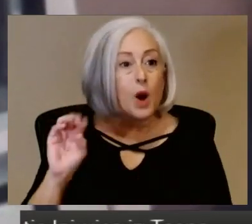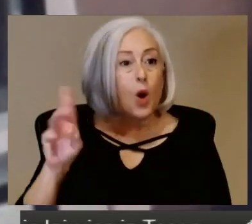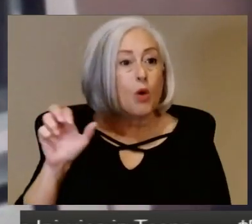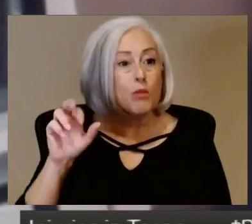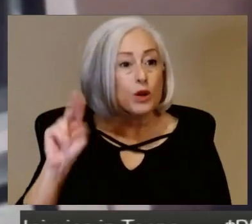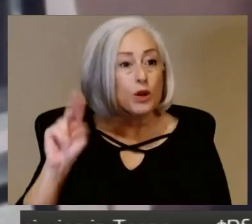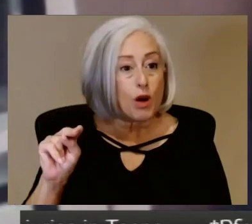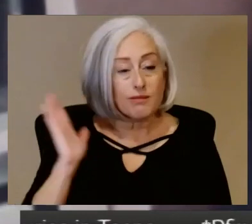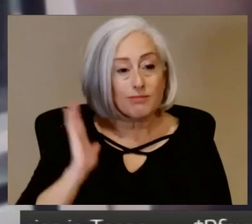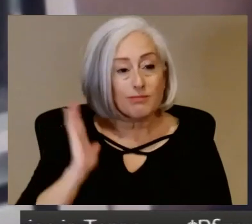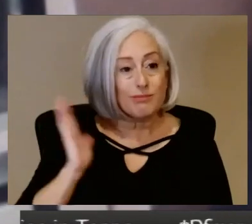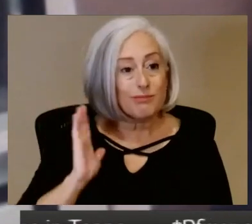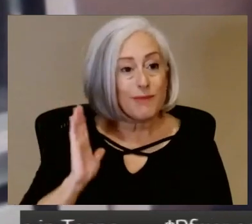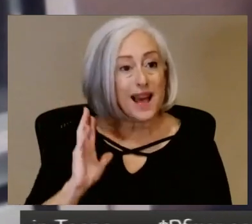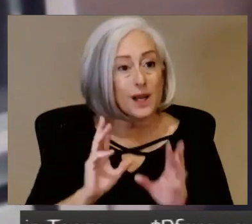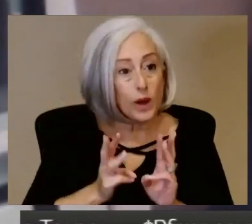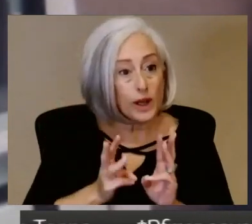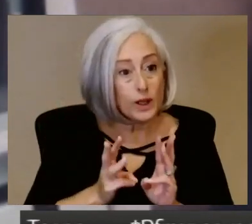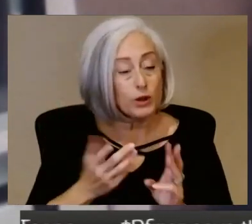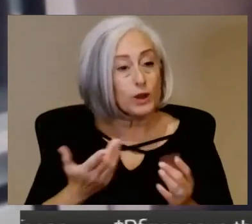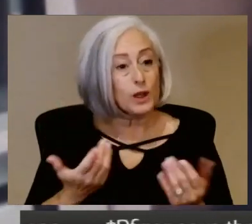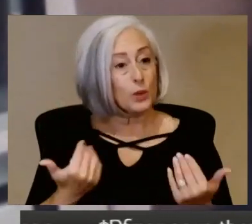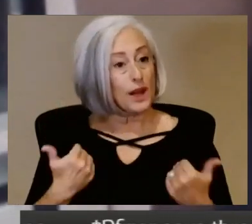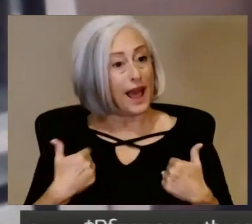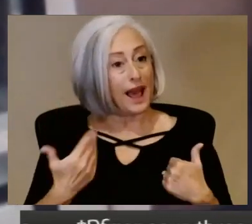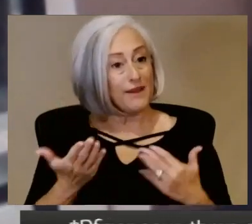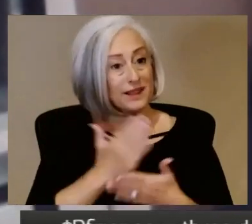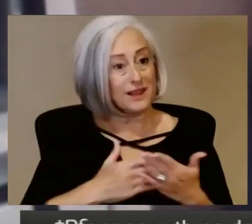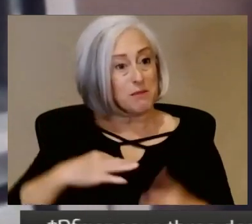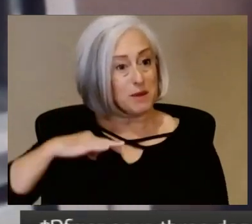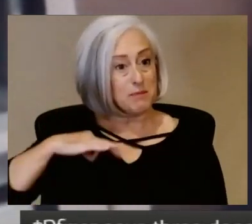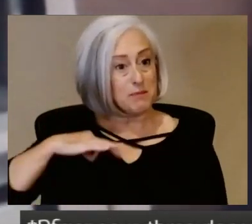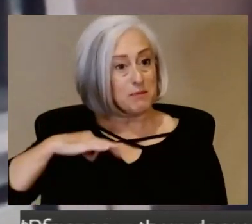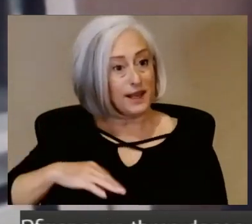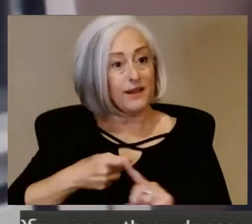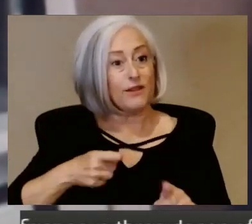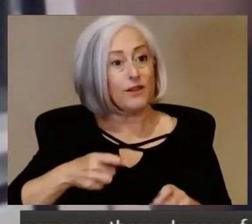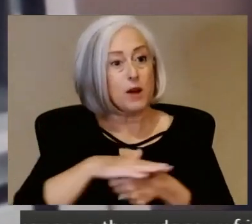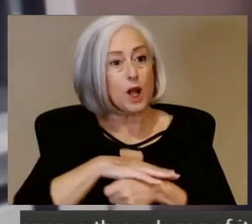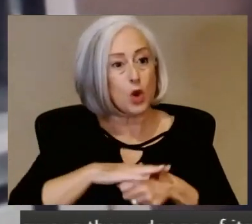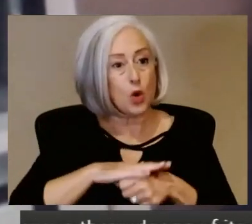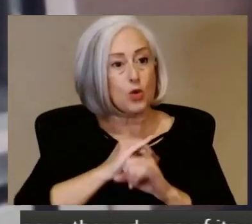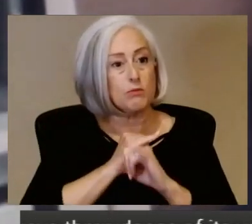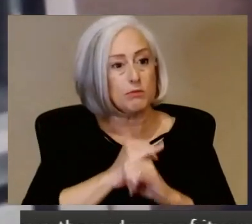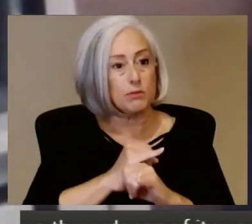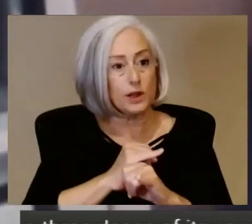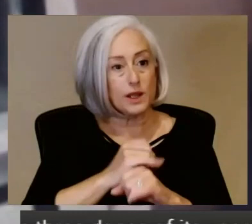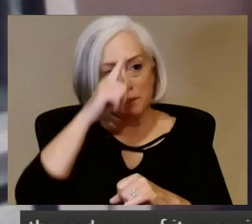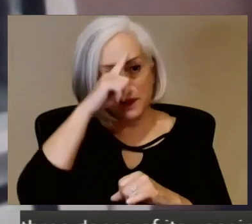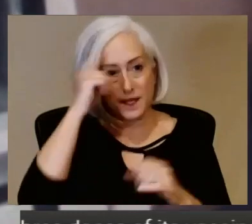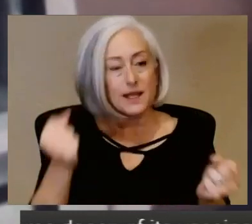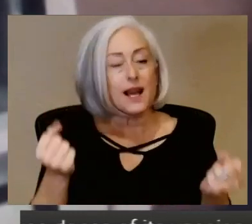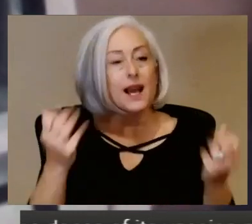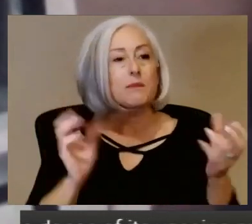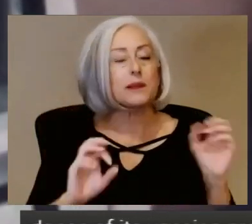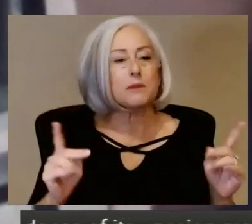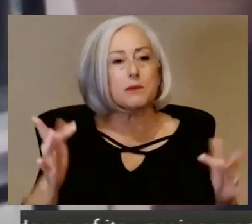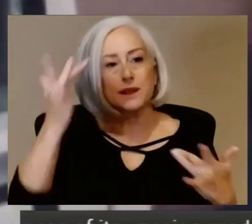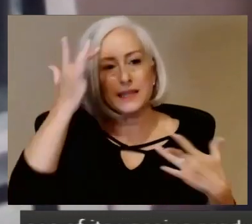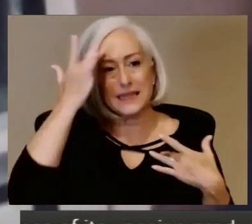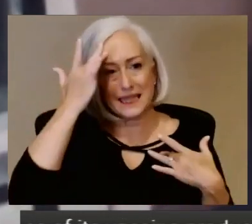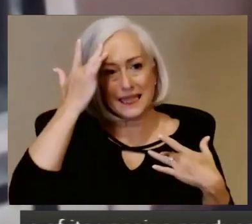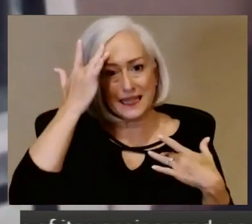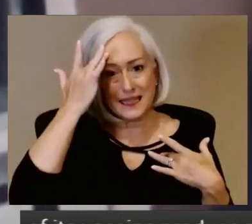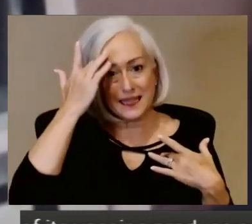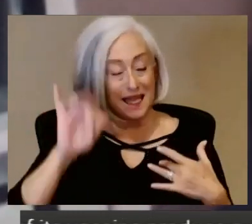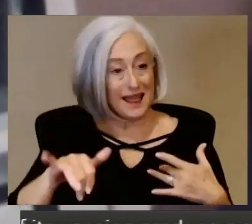are benefiting slightly from a lot of local immunity because of how many people got sick. The question is how long that immunity is going